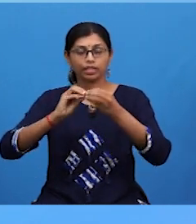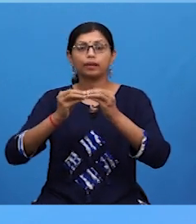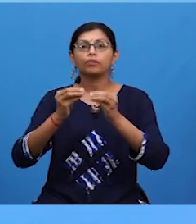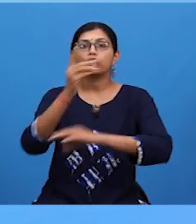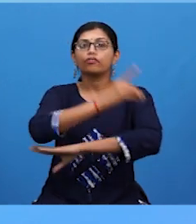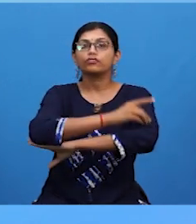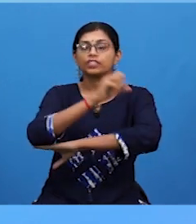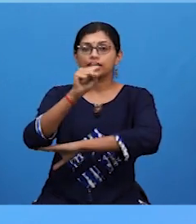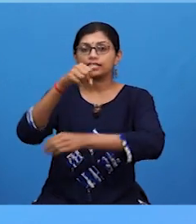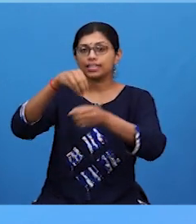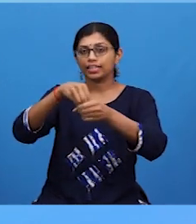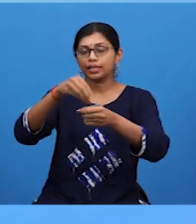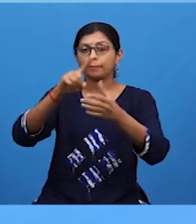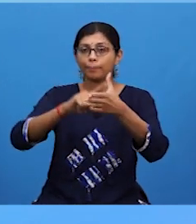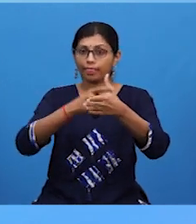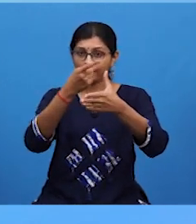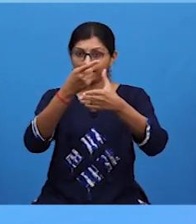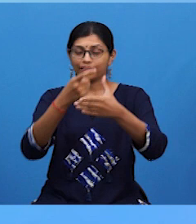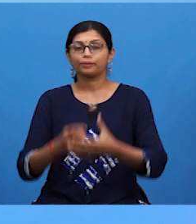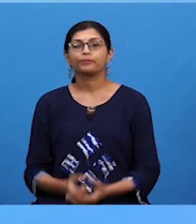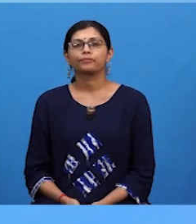number of days in each month,